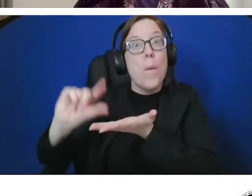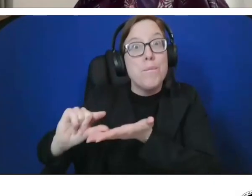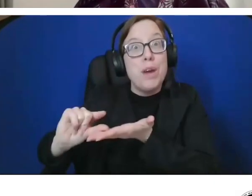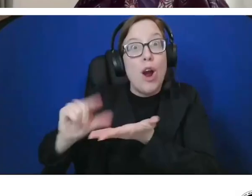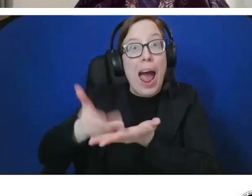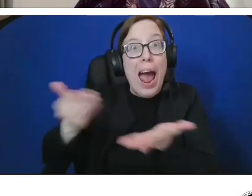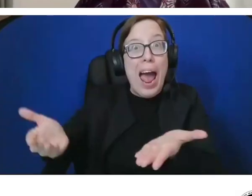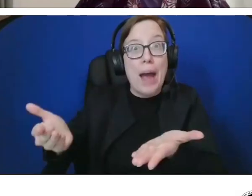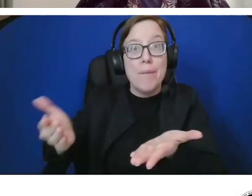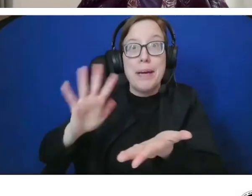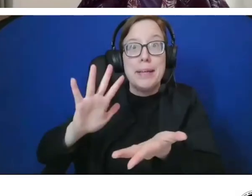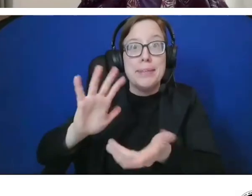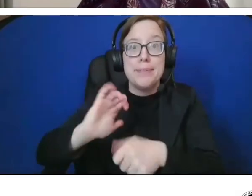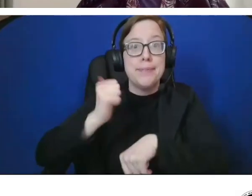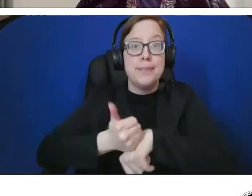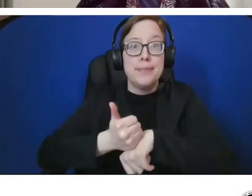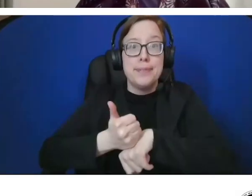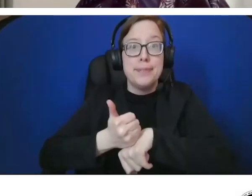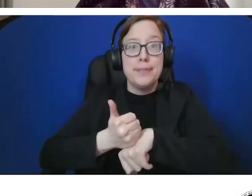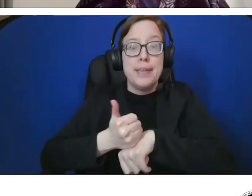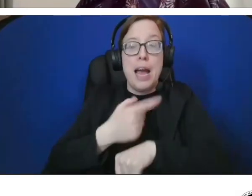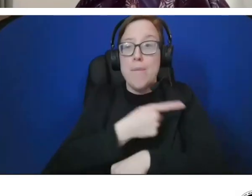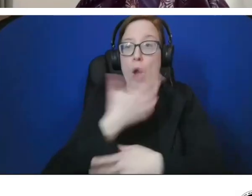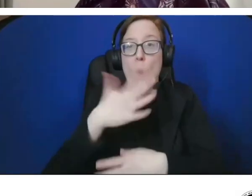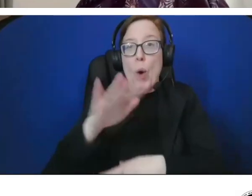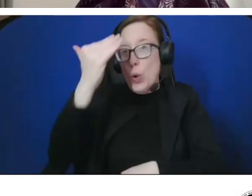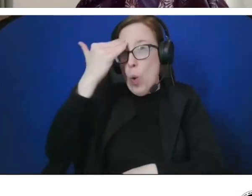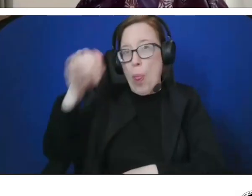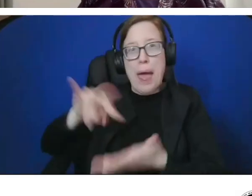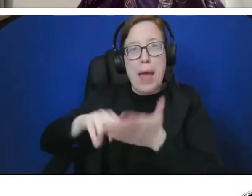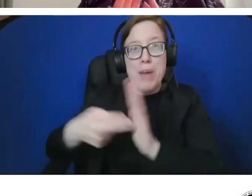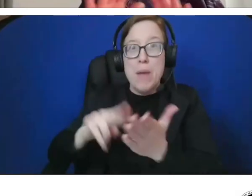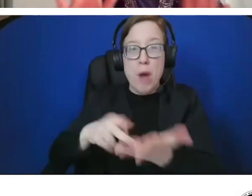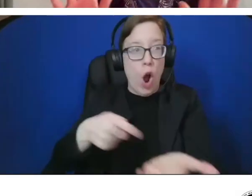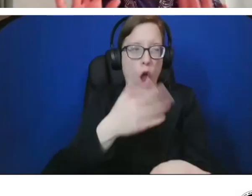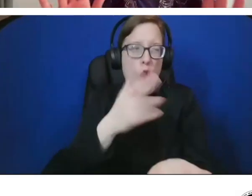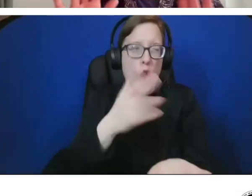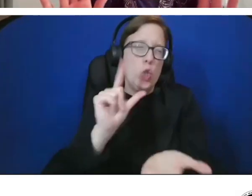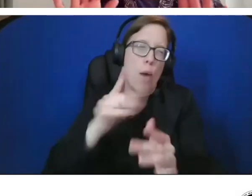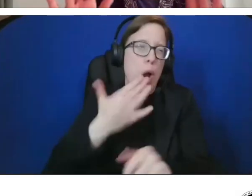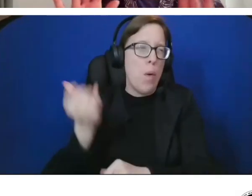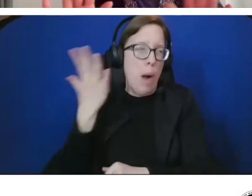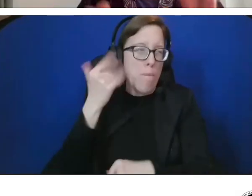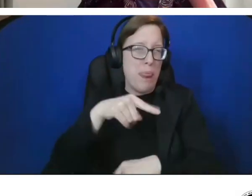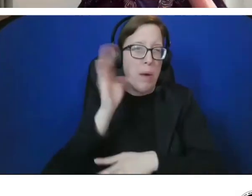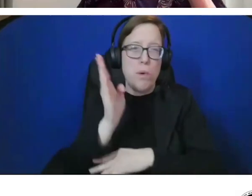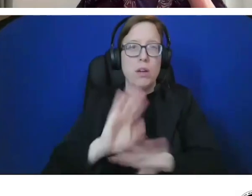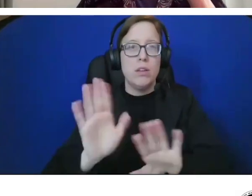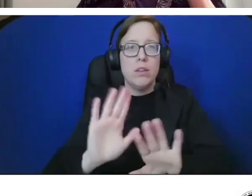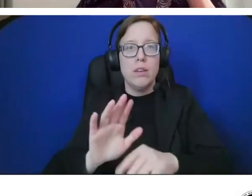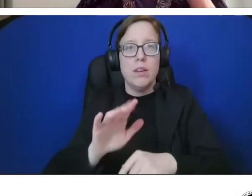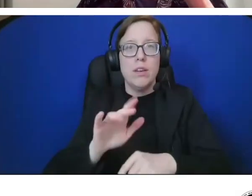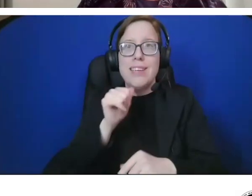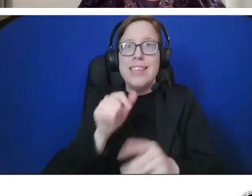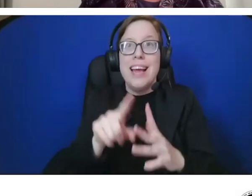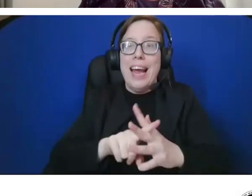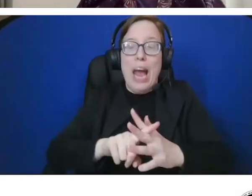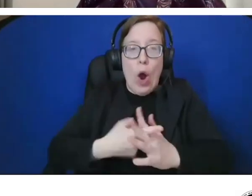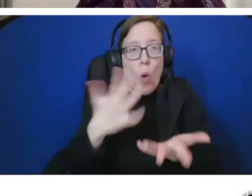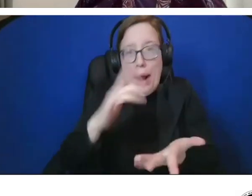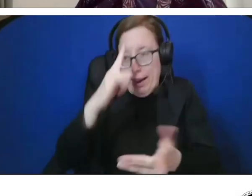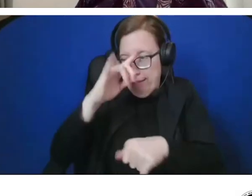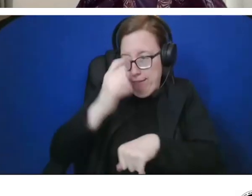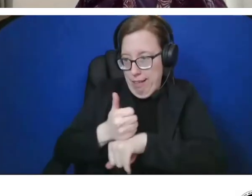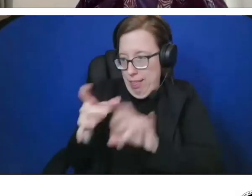miniature in an object schedule, for example, but the child already knows the meaning, don't change it just because it wasn't ideal when they